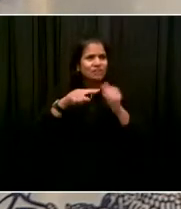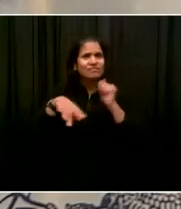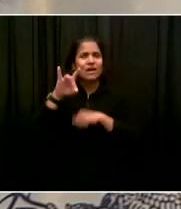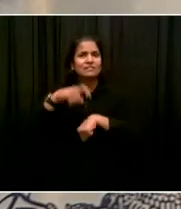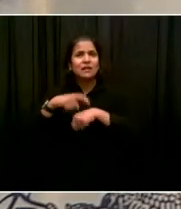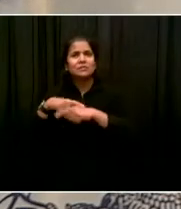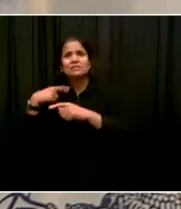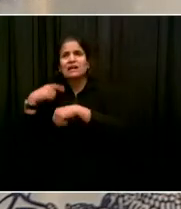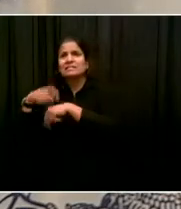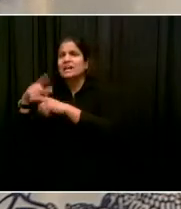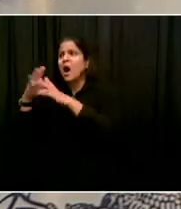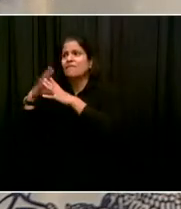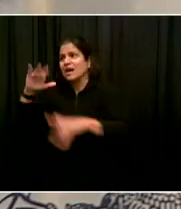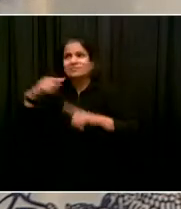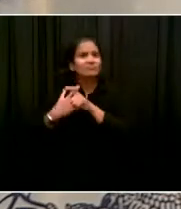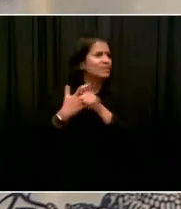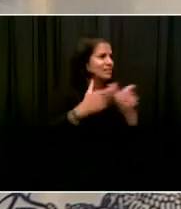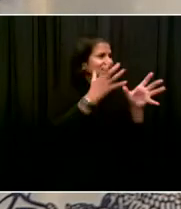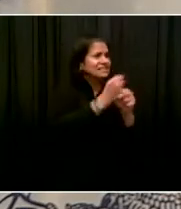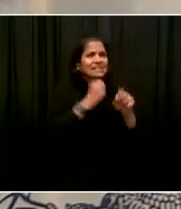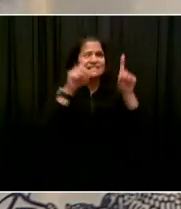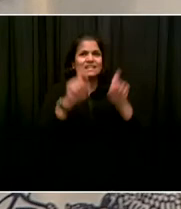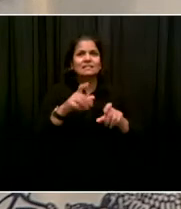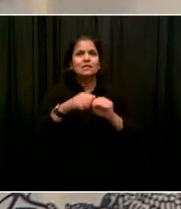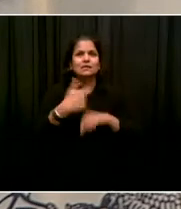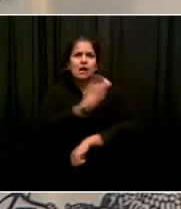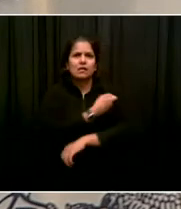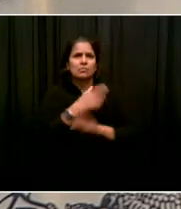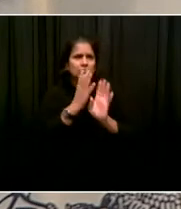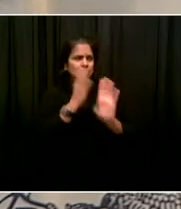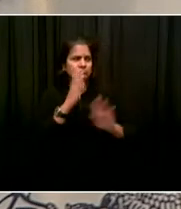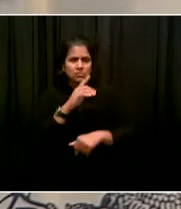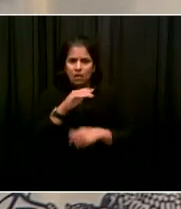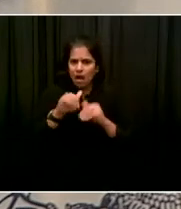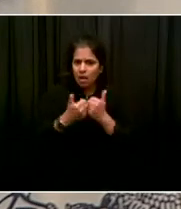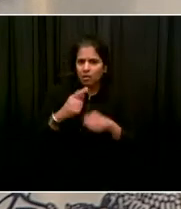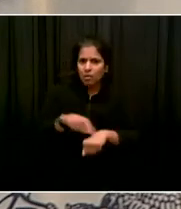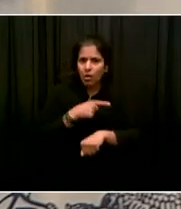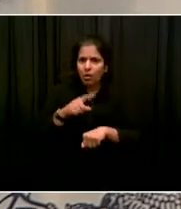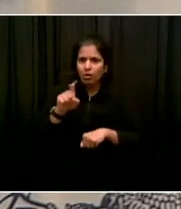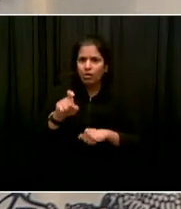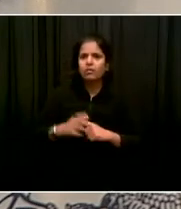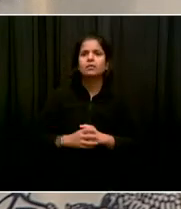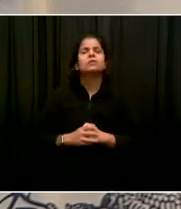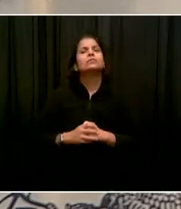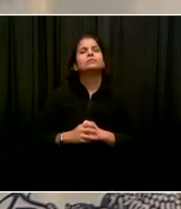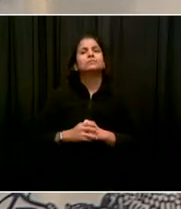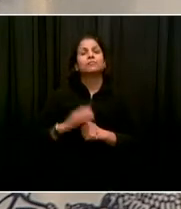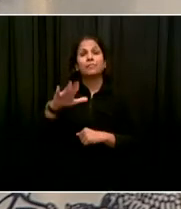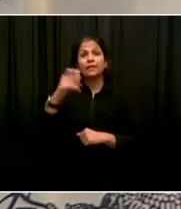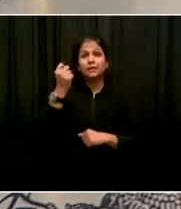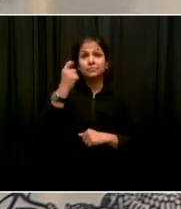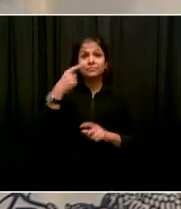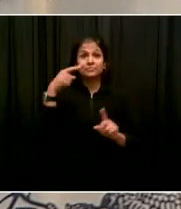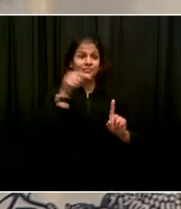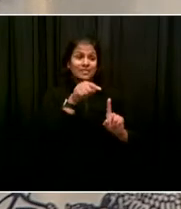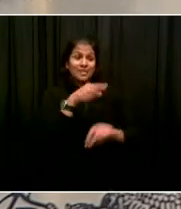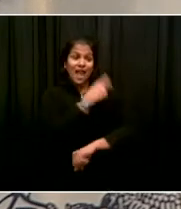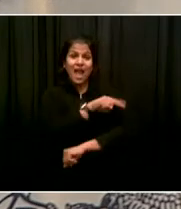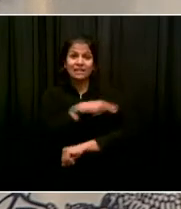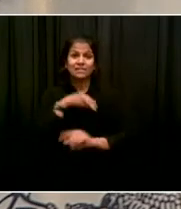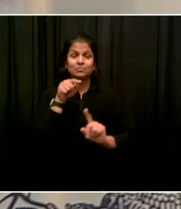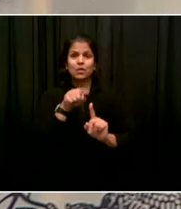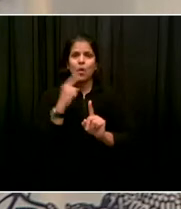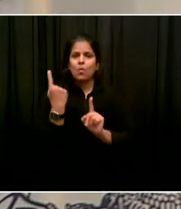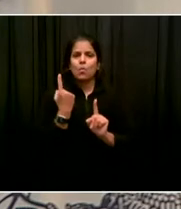is the only publicly run walk-in testing facility for Fort Greene, Brooklyn Heights, Cobble Hill, Carroll